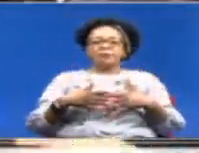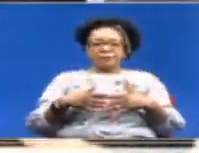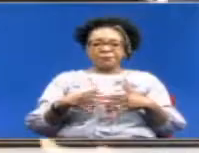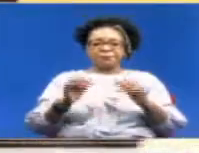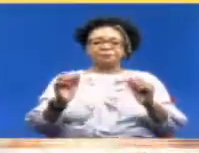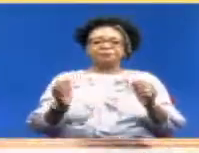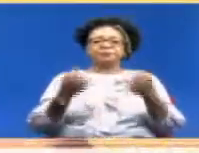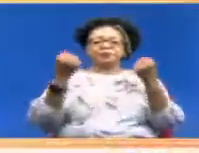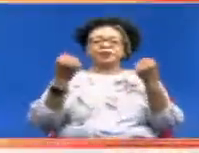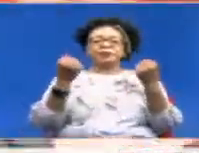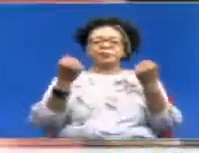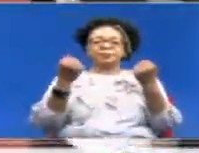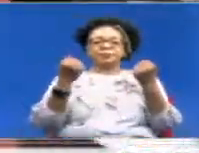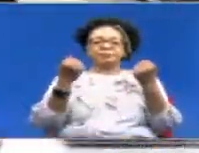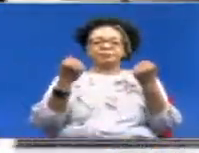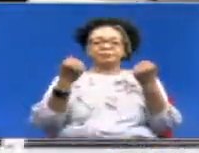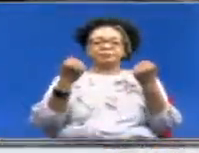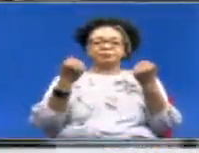him.